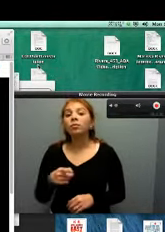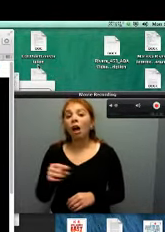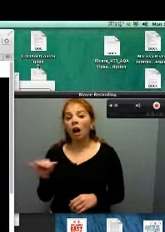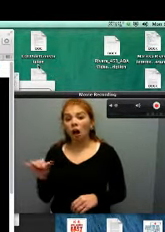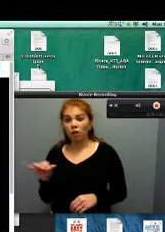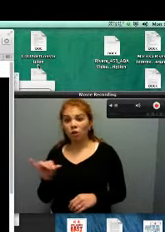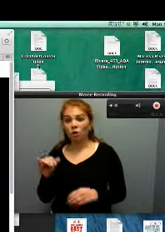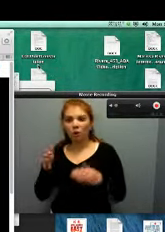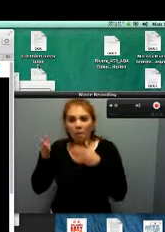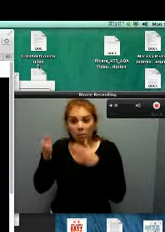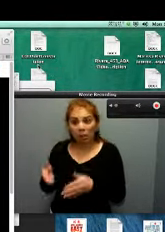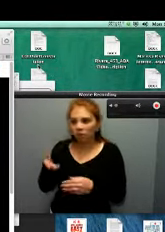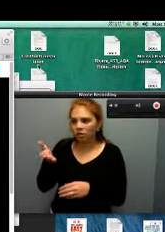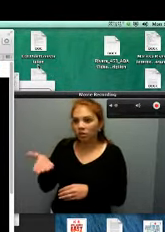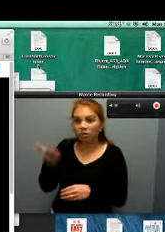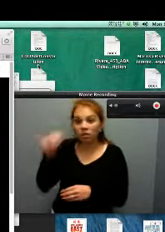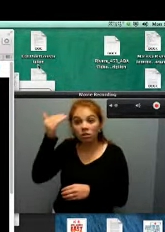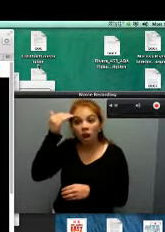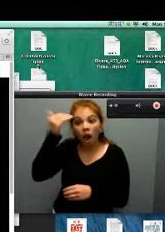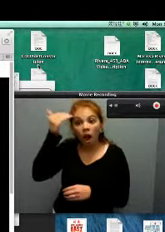Also, a person's knowledge.